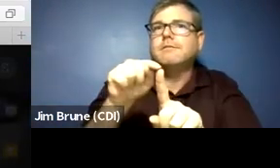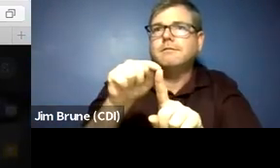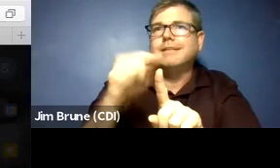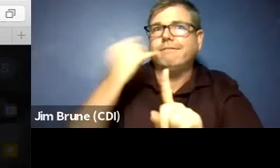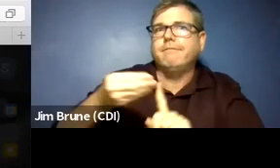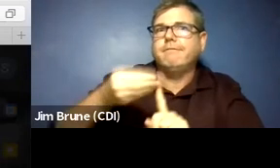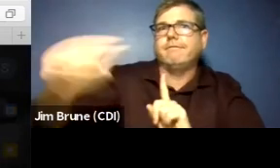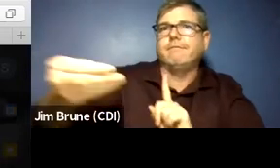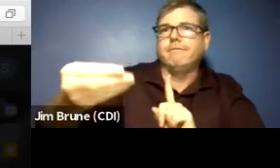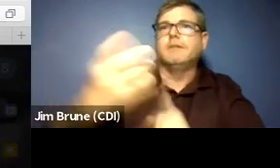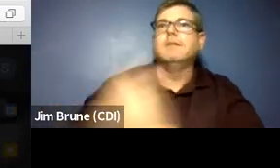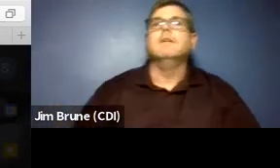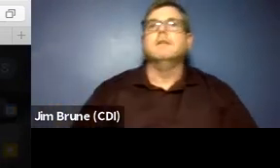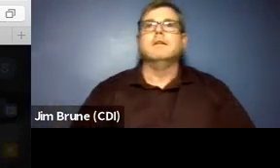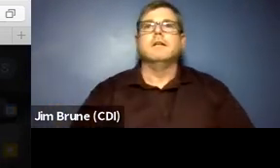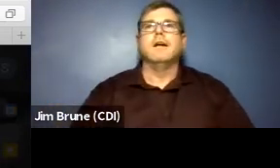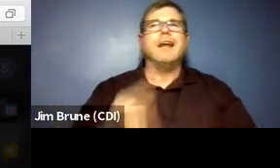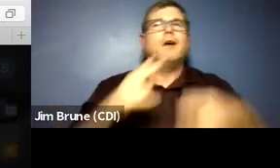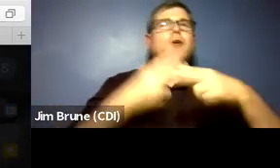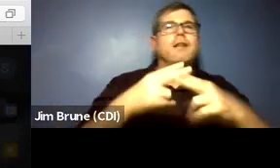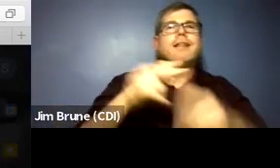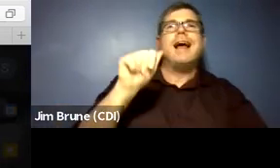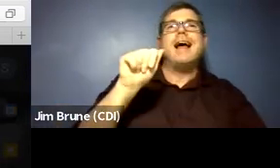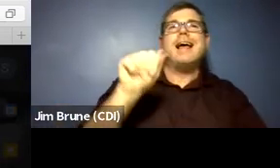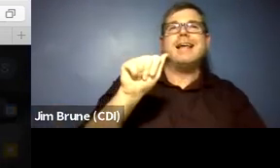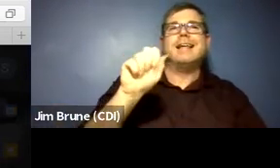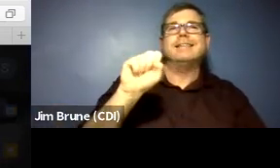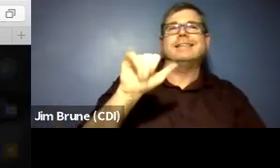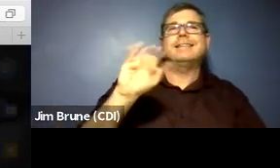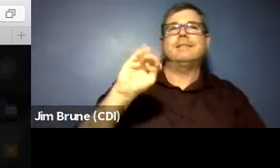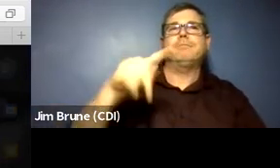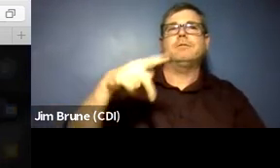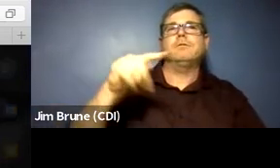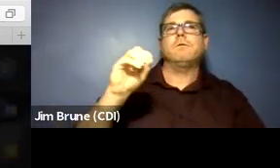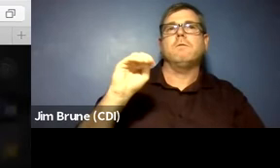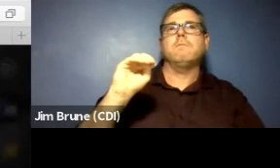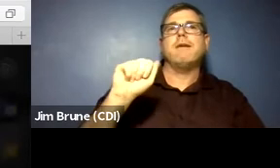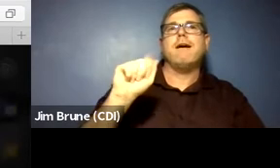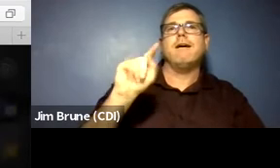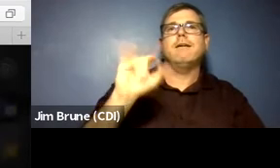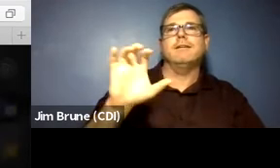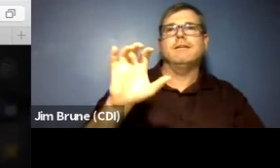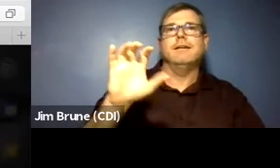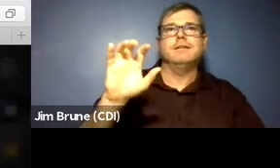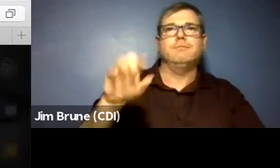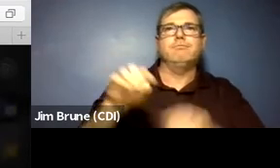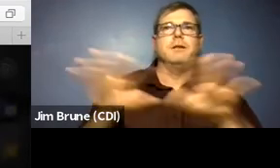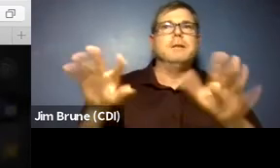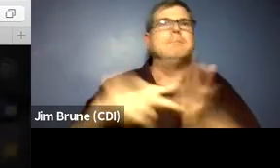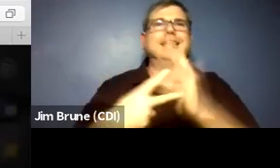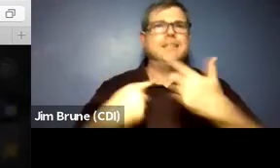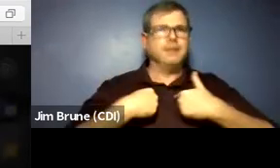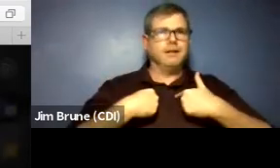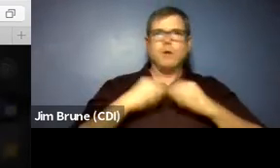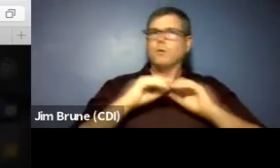call an asymptomatic spreader of the virus, meaning that you don't actually have any symptoms, but you could spread it to others